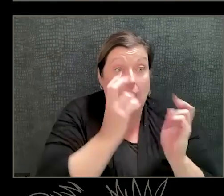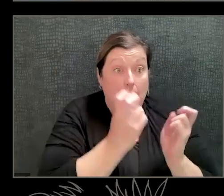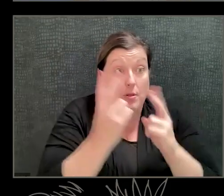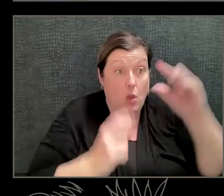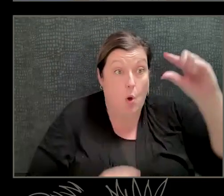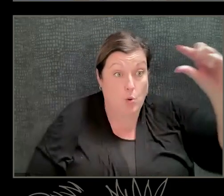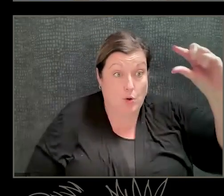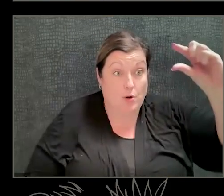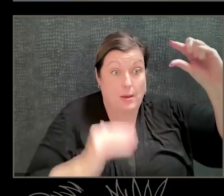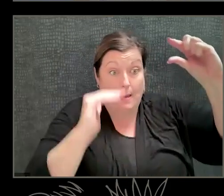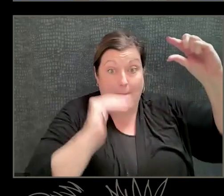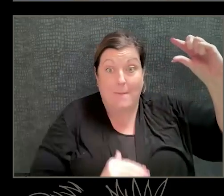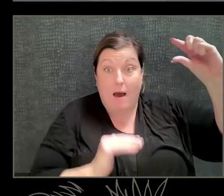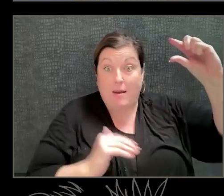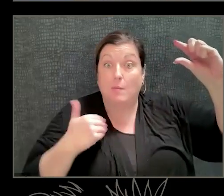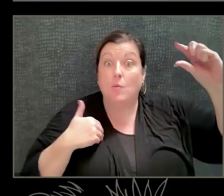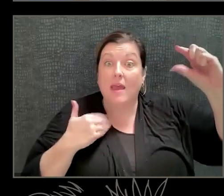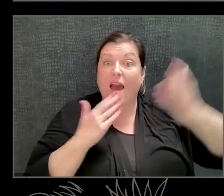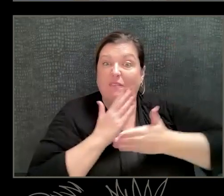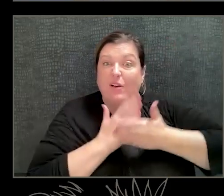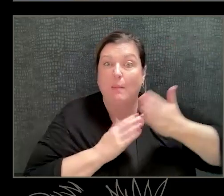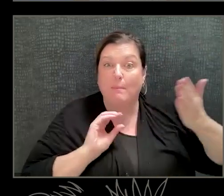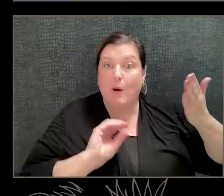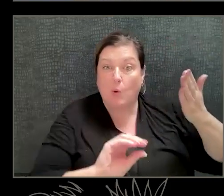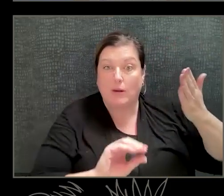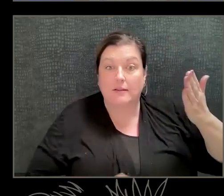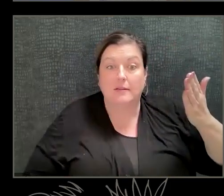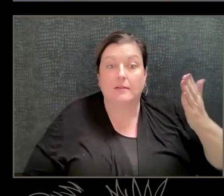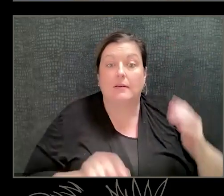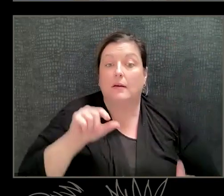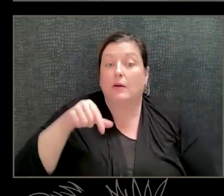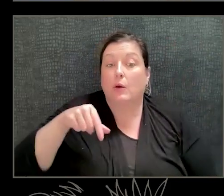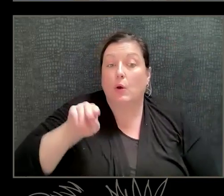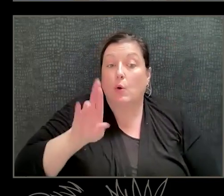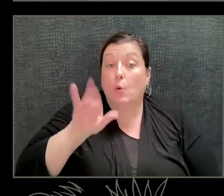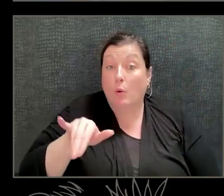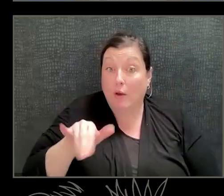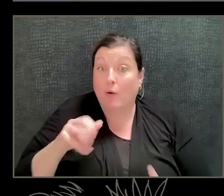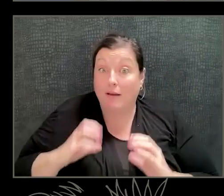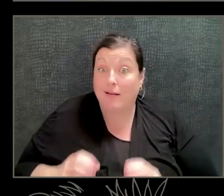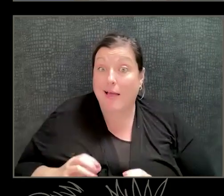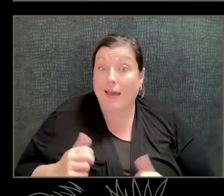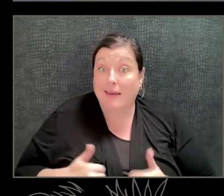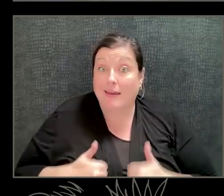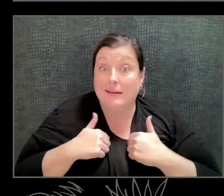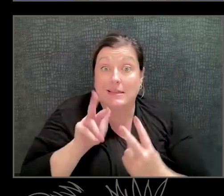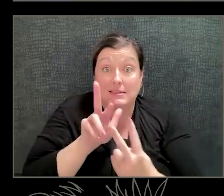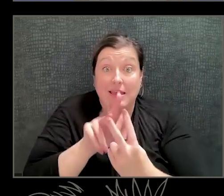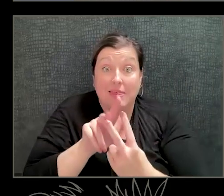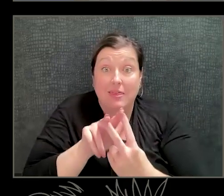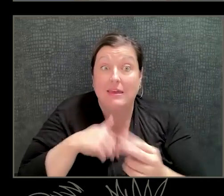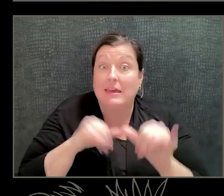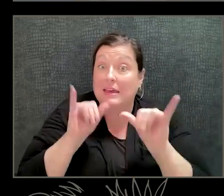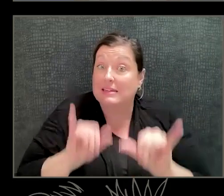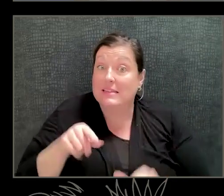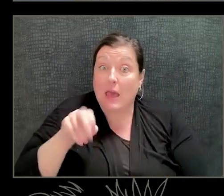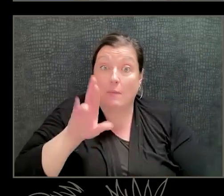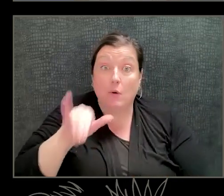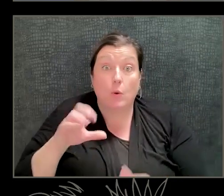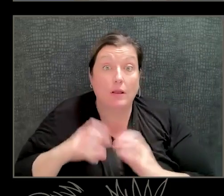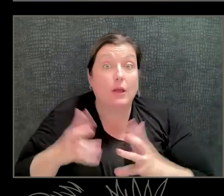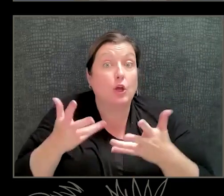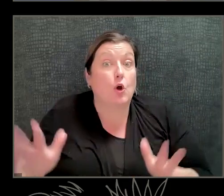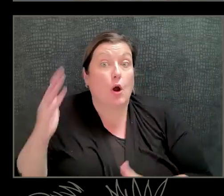at the bottom, we've got our component. Query client can exist in either, and query client is the same query client you already